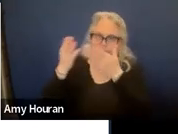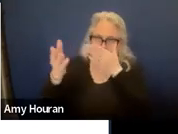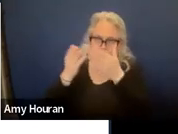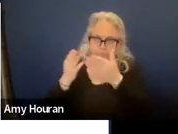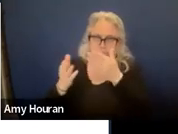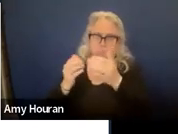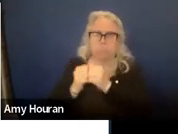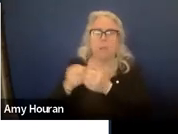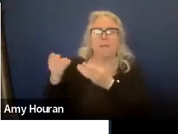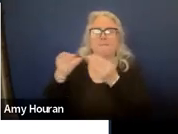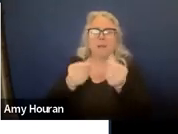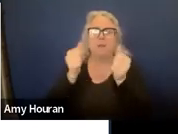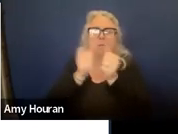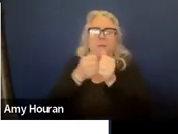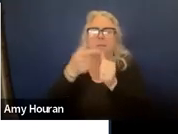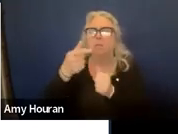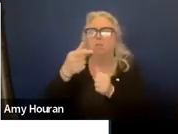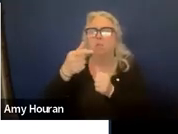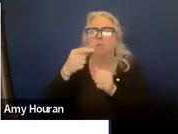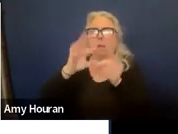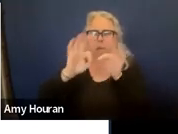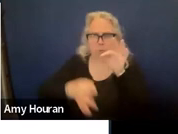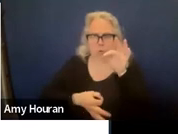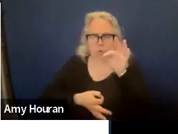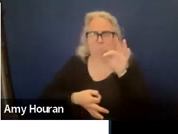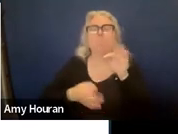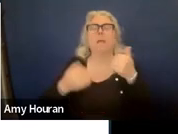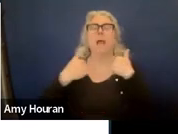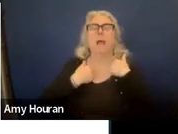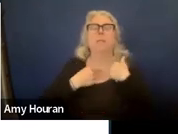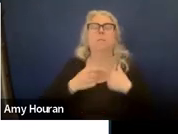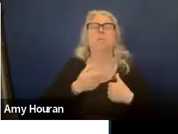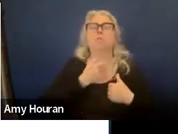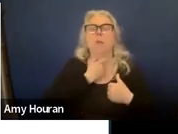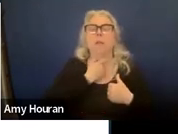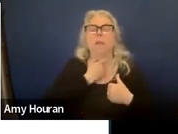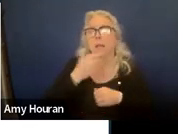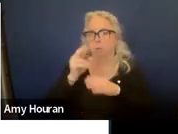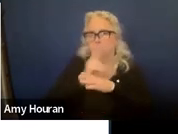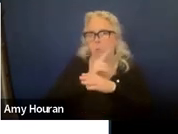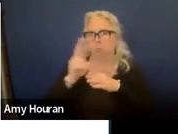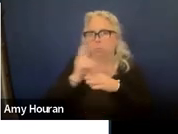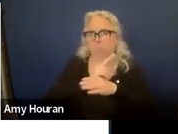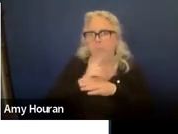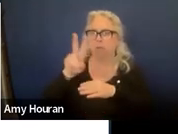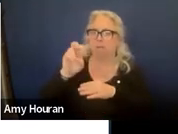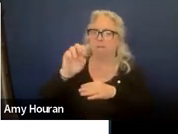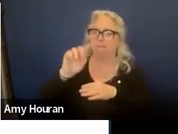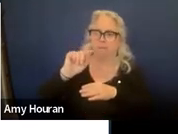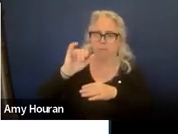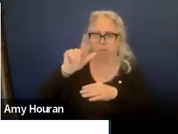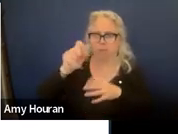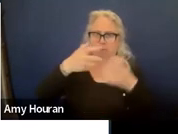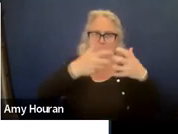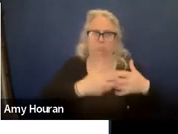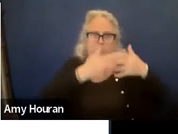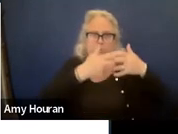fed with a G-tube. He has a trach and uses a ventilator with oxygen to breathe.